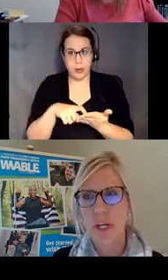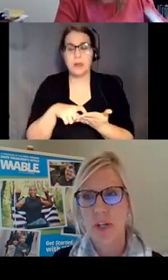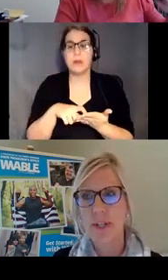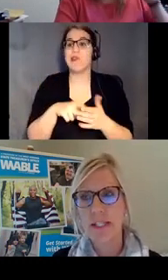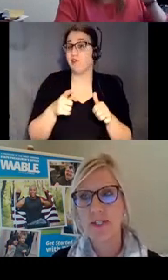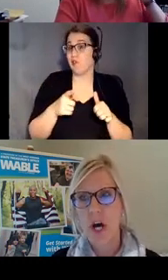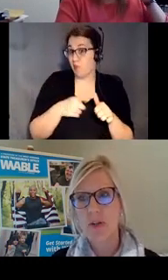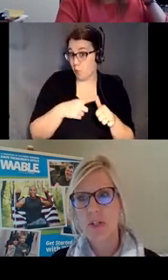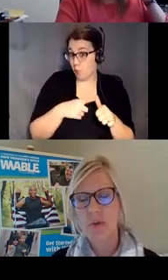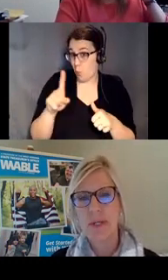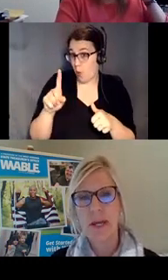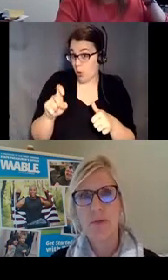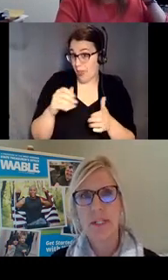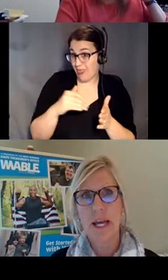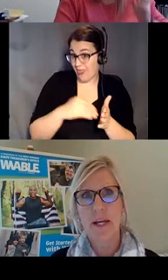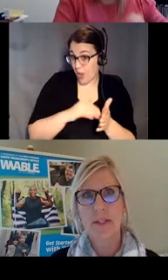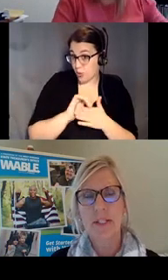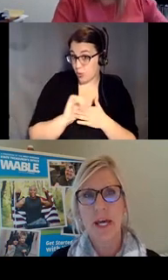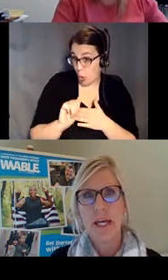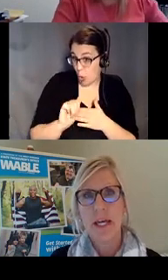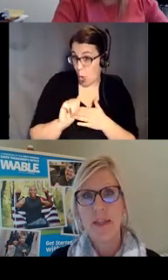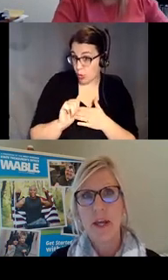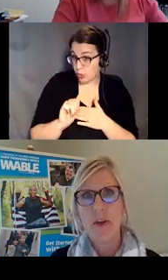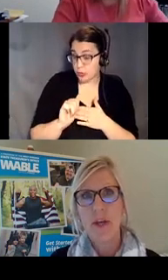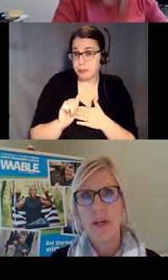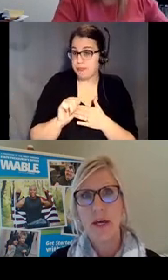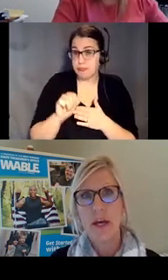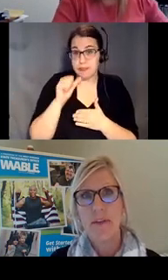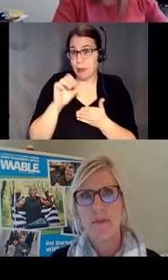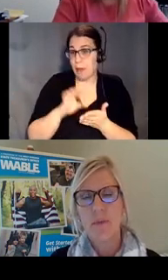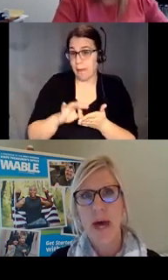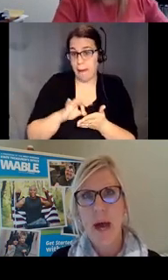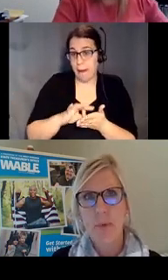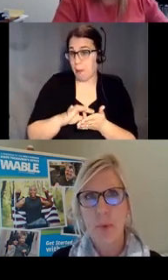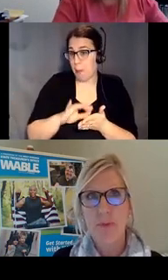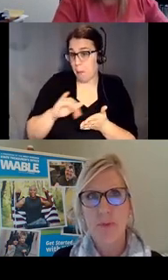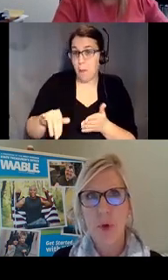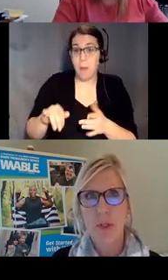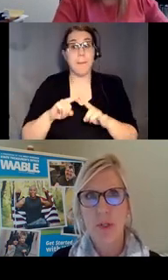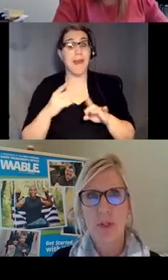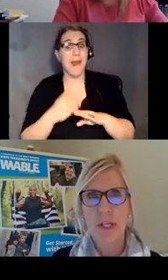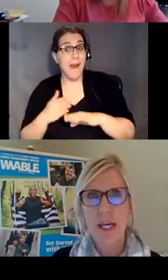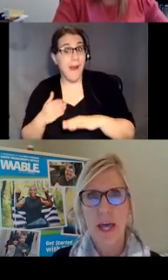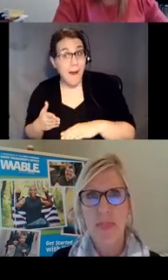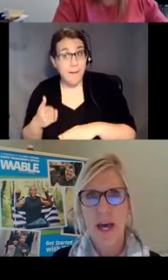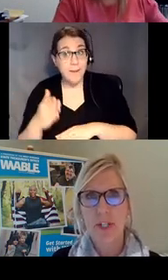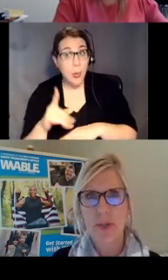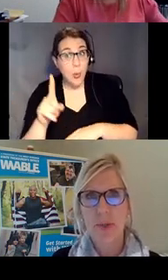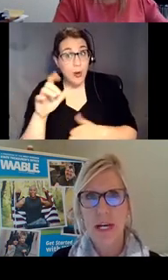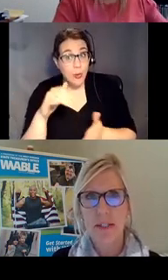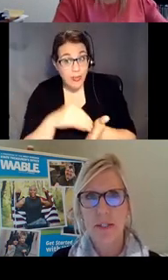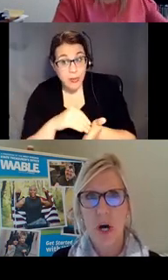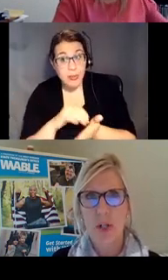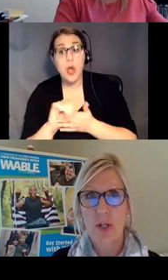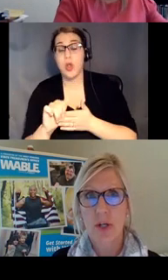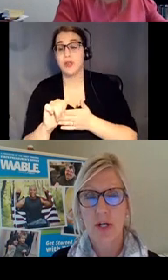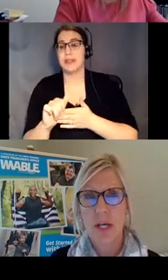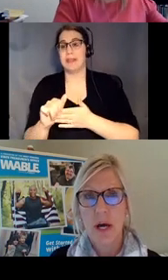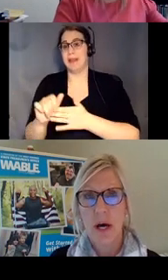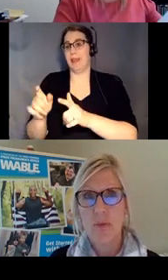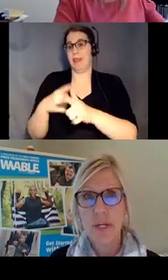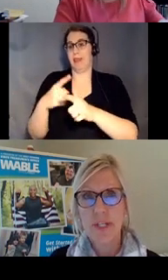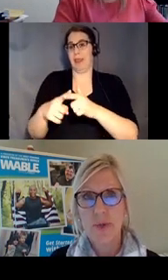first $100,000 from an ABLE account, and then from that point forward, you're looking at that